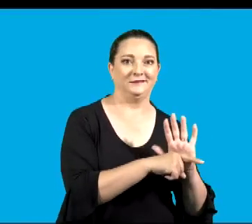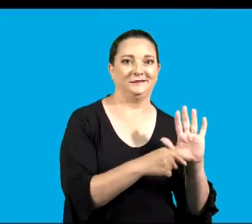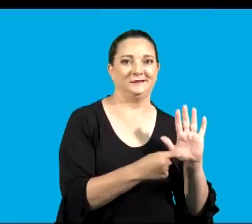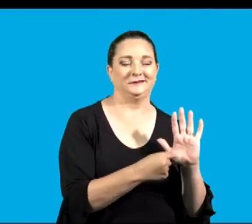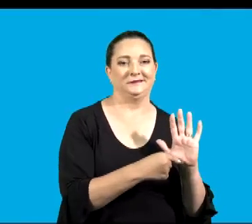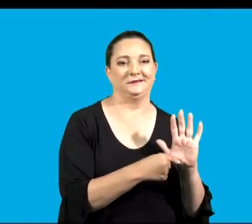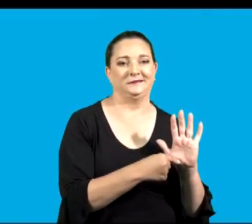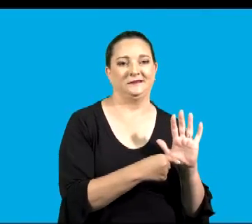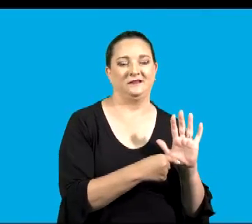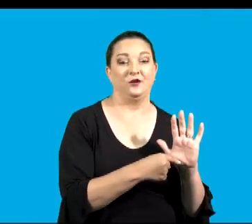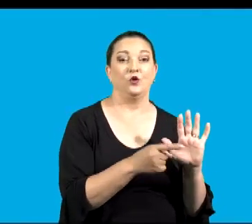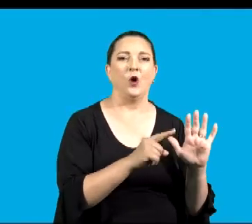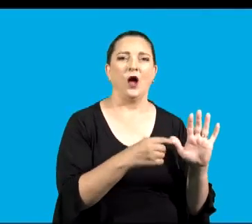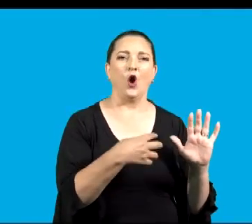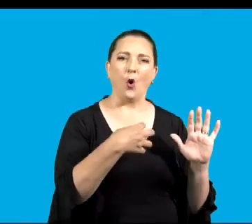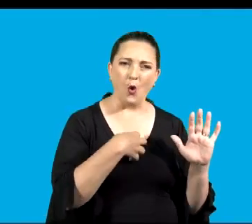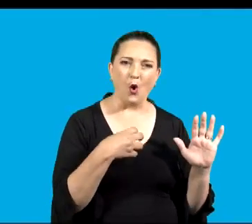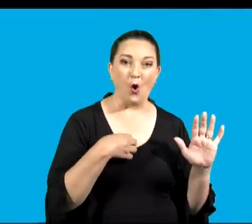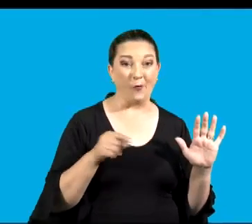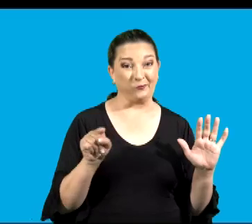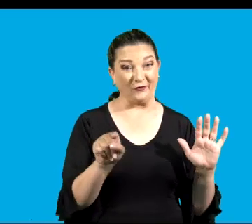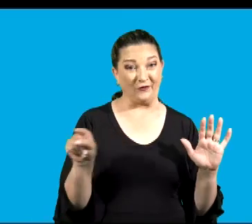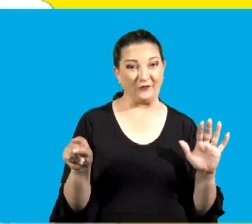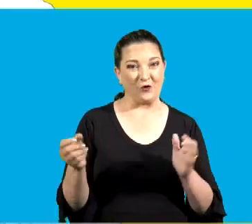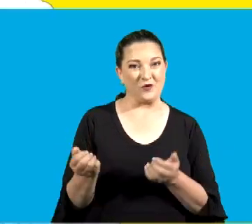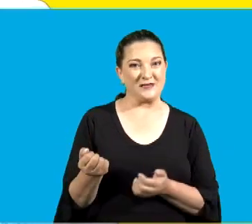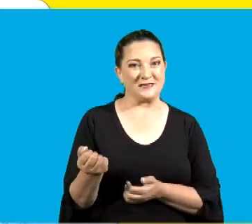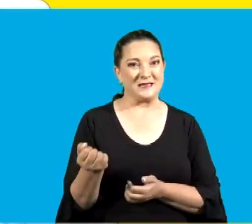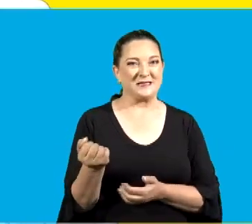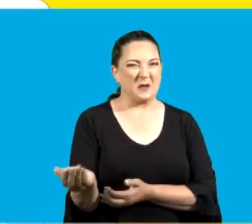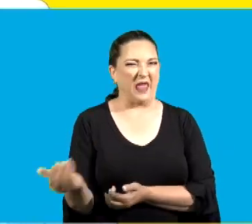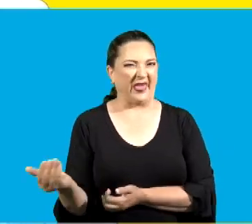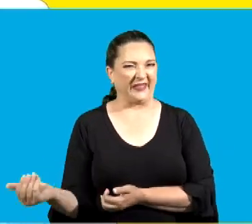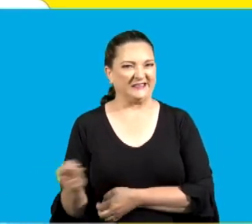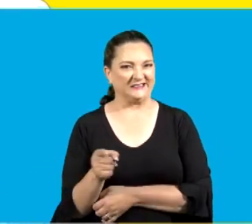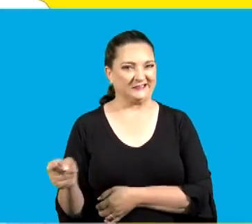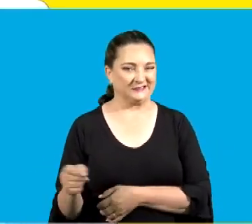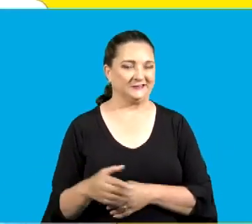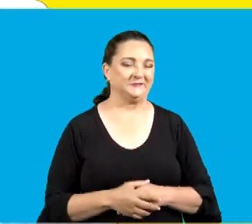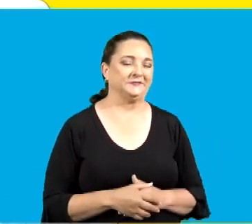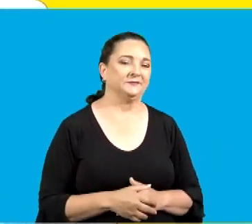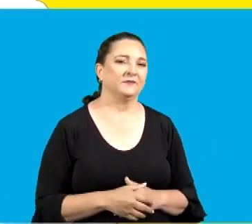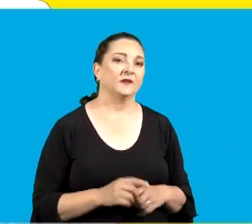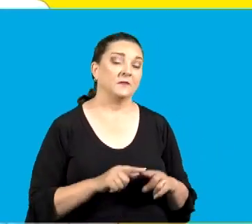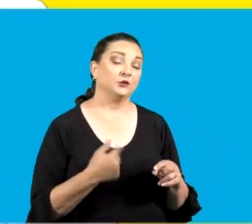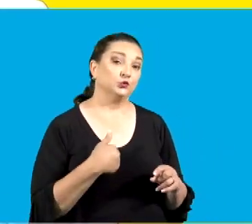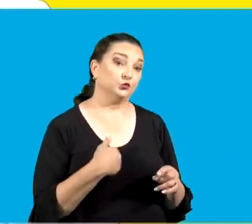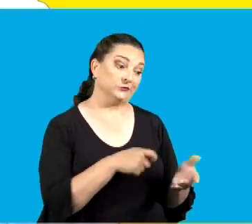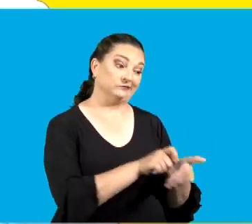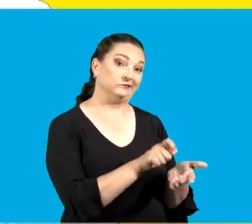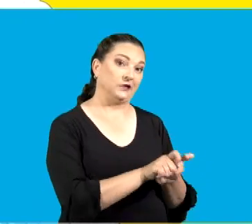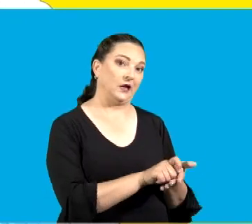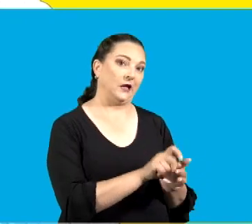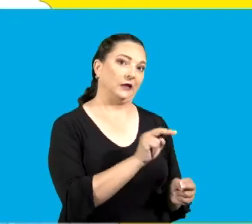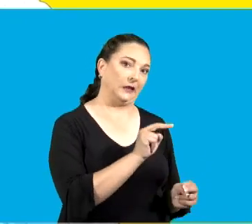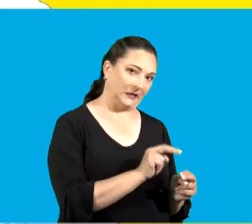minus. It decreases what we owe to our suppliers. So we have recorded